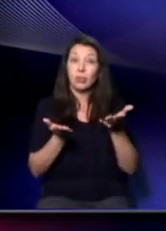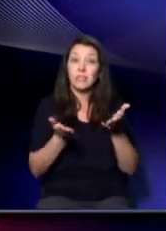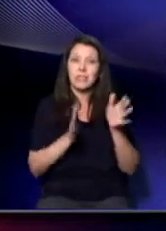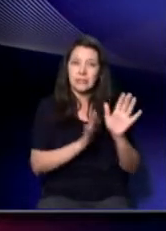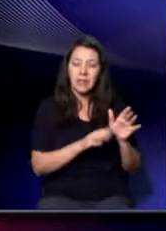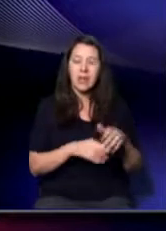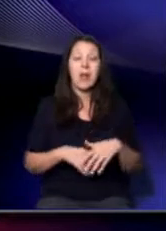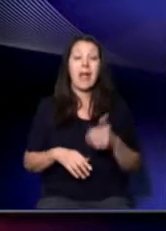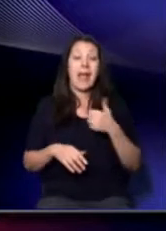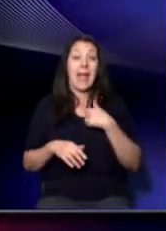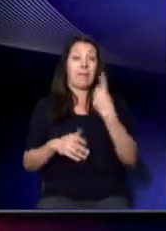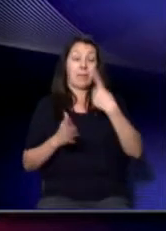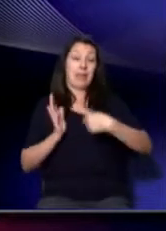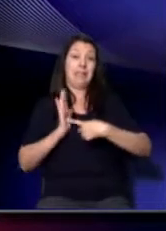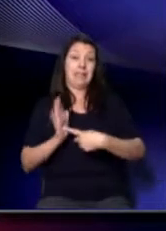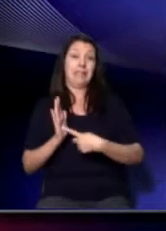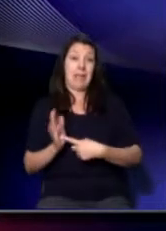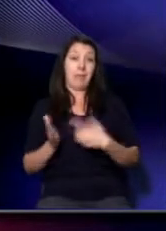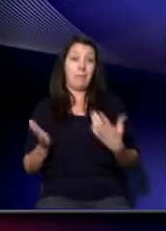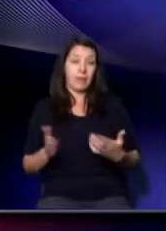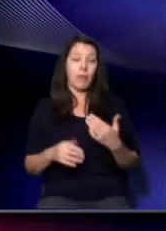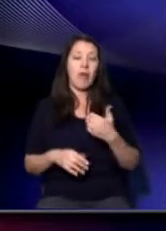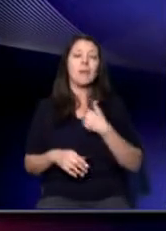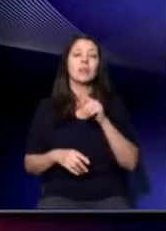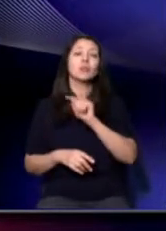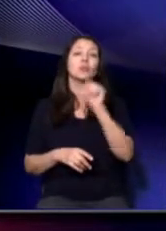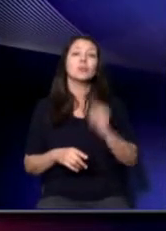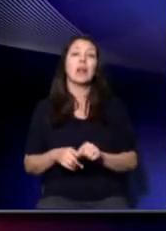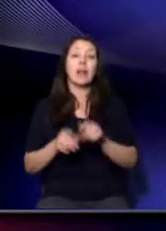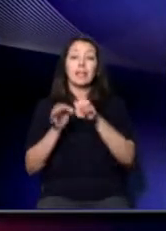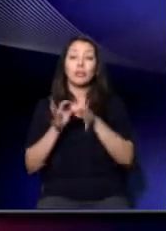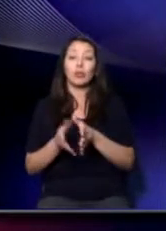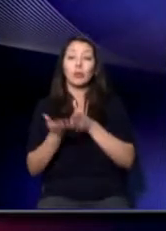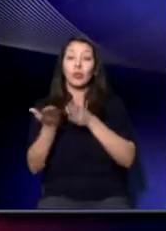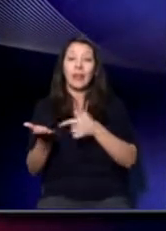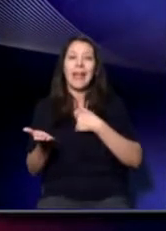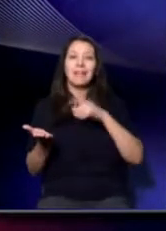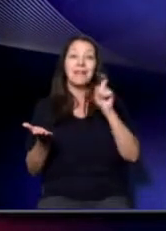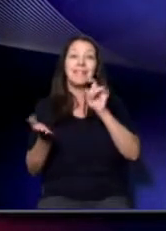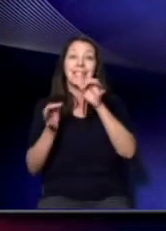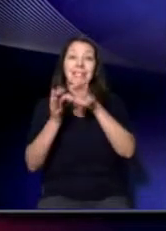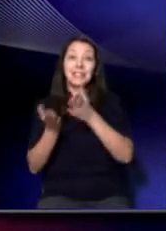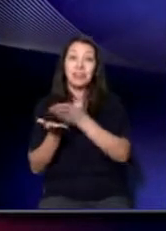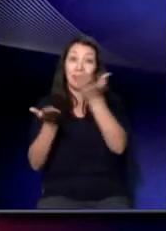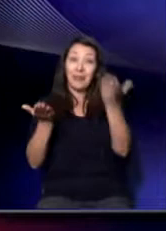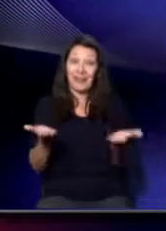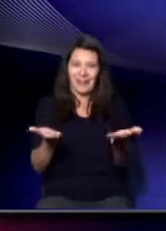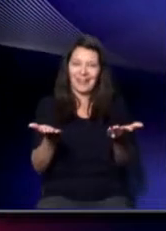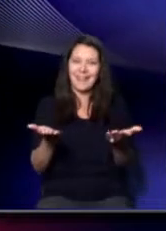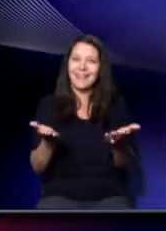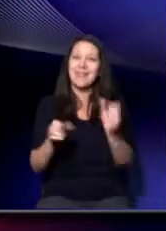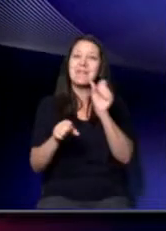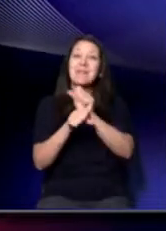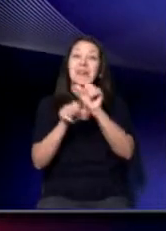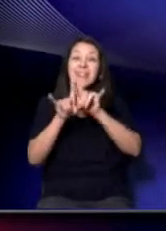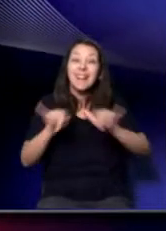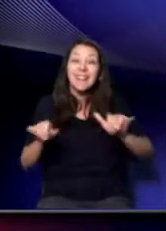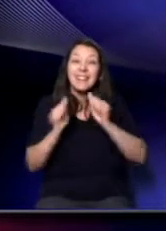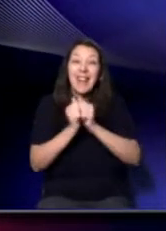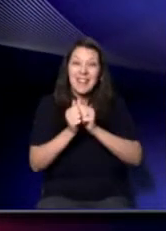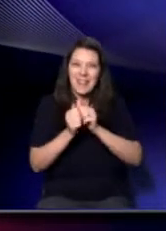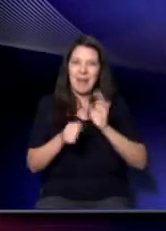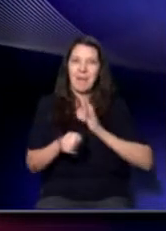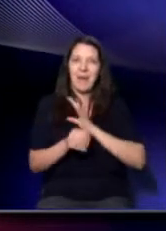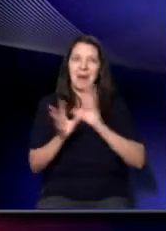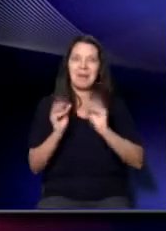here an example of that. We have a Tucson interpreter and we have a Phoenix interpreter working together at a board meeting